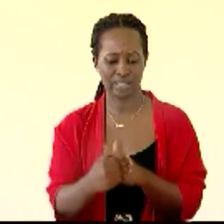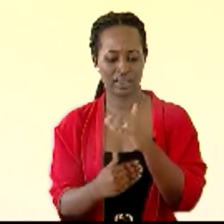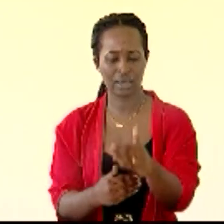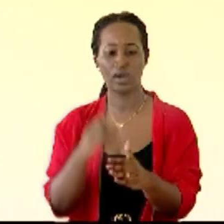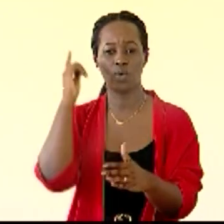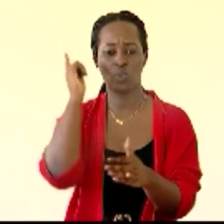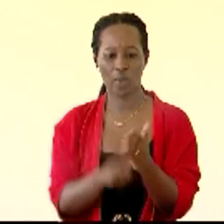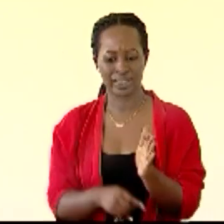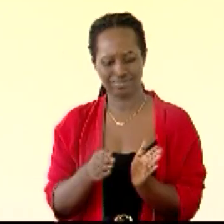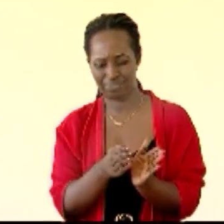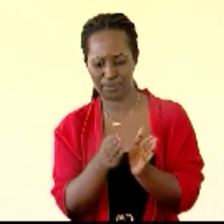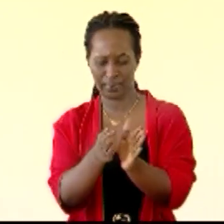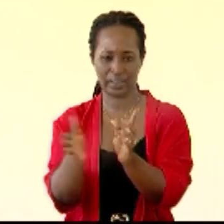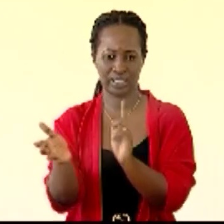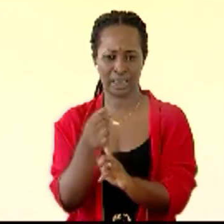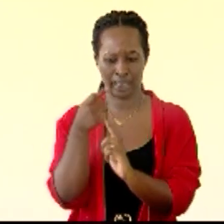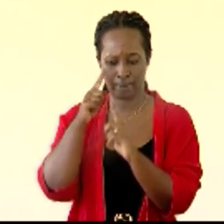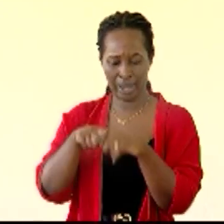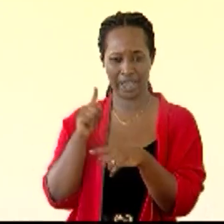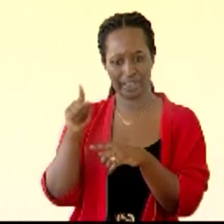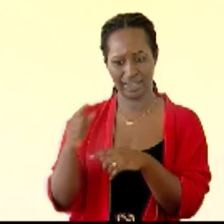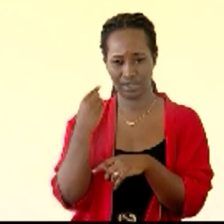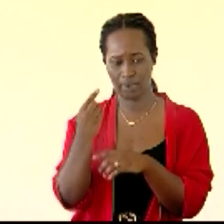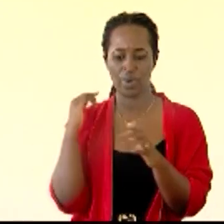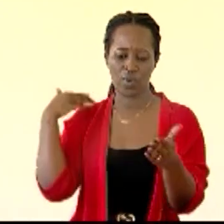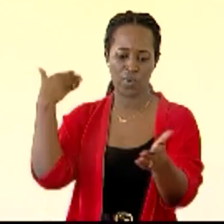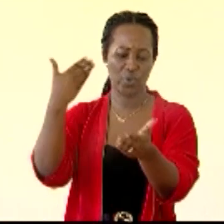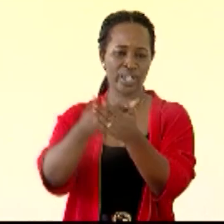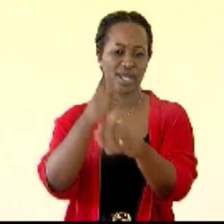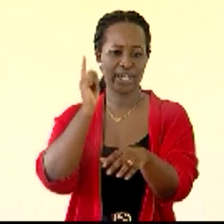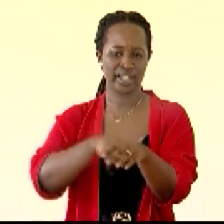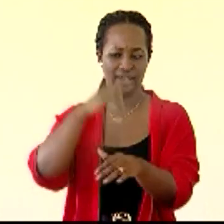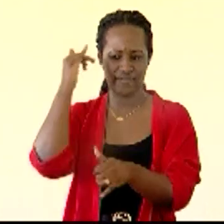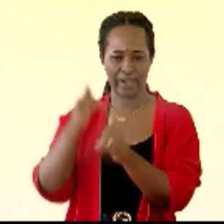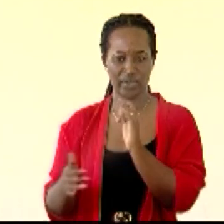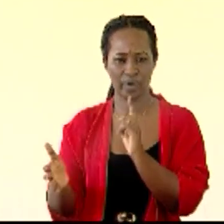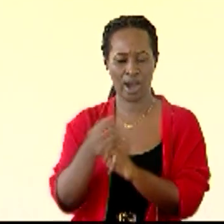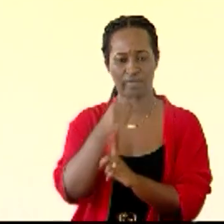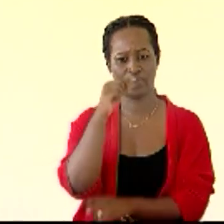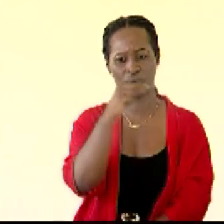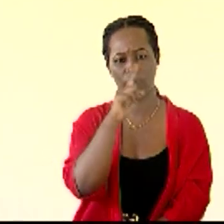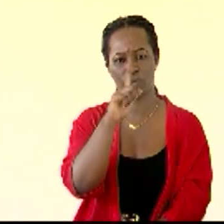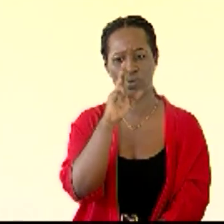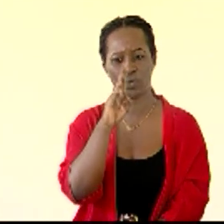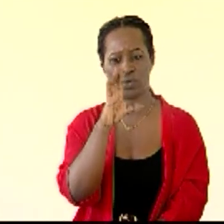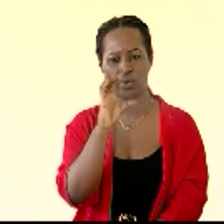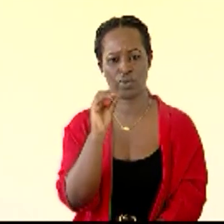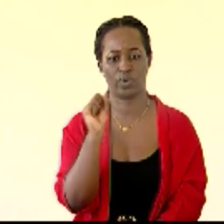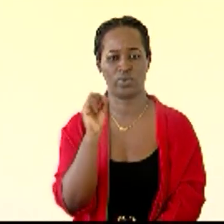route taken by this molecule of carbon dioxide until we finally have the glucose?